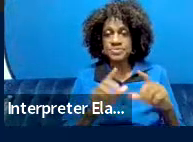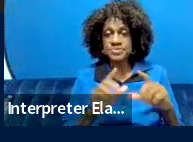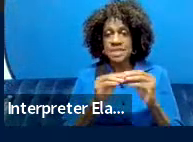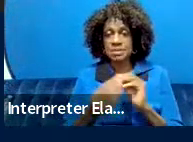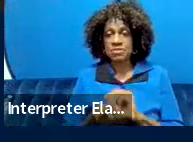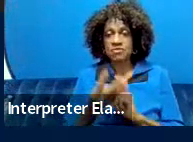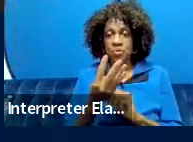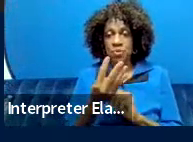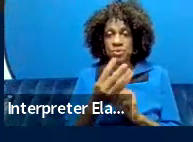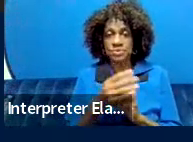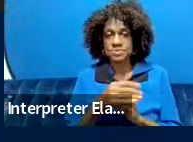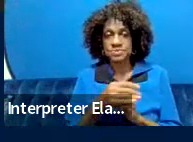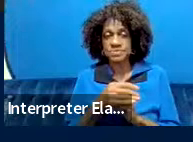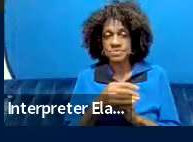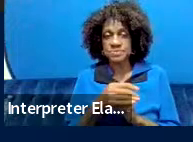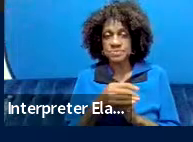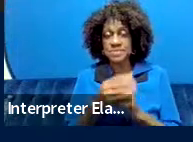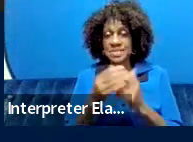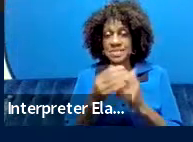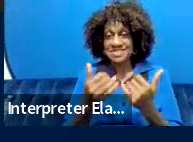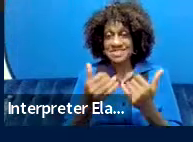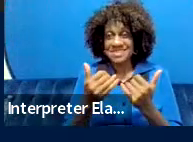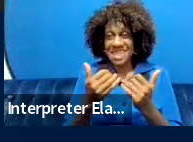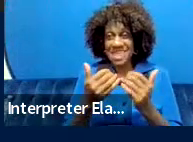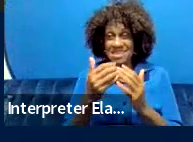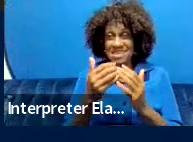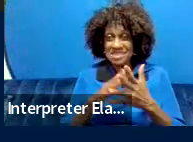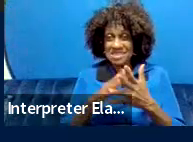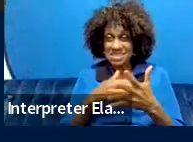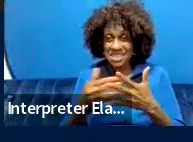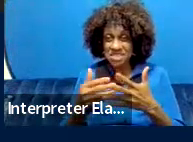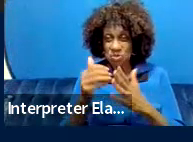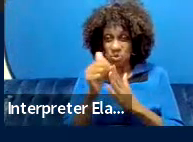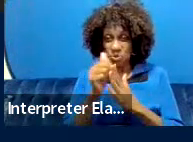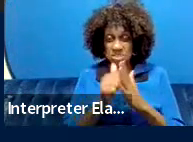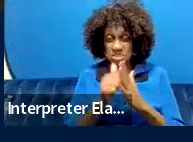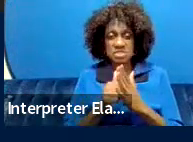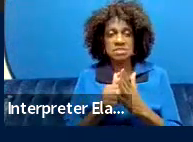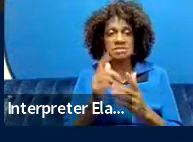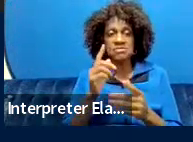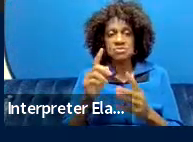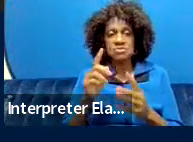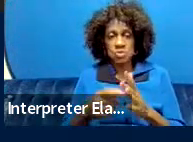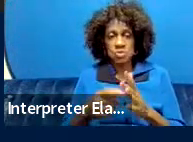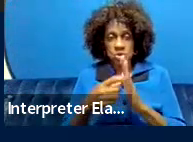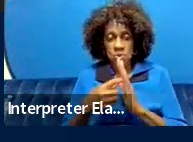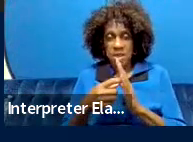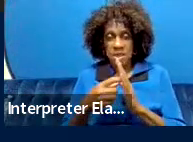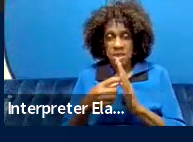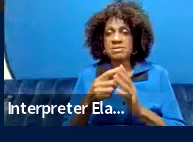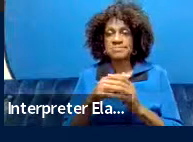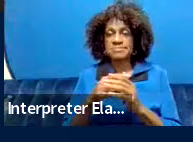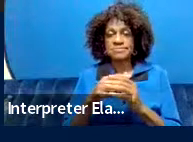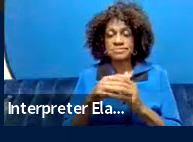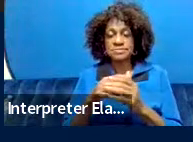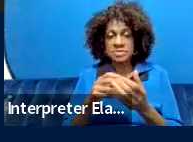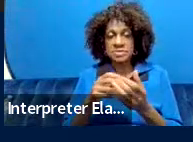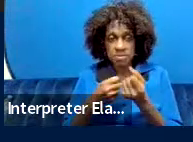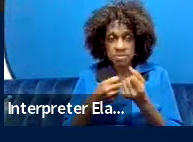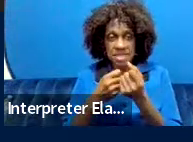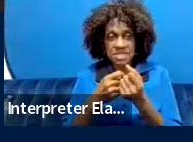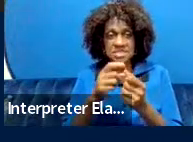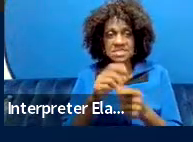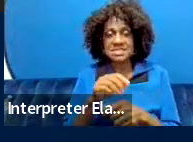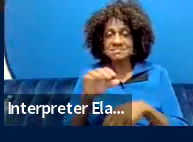4. Today's agenda. First, we're going to talk about required compliance. Then we'll move into